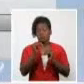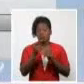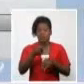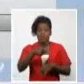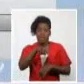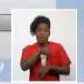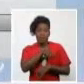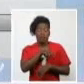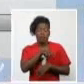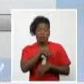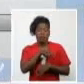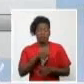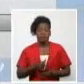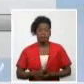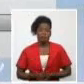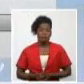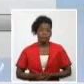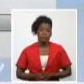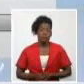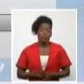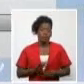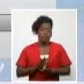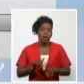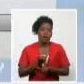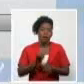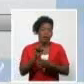5,903 in a single day